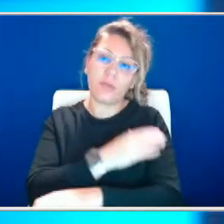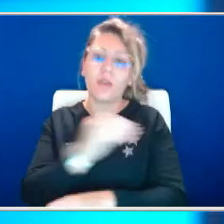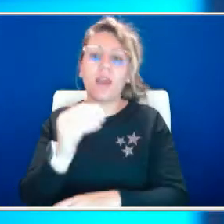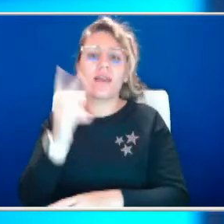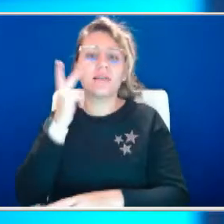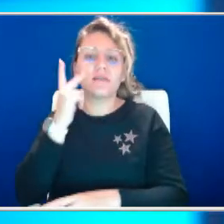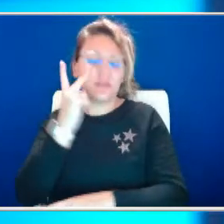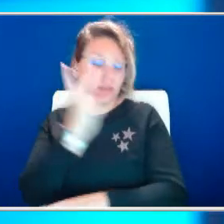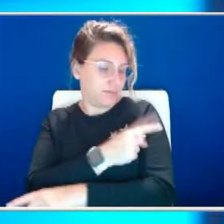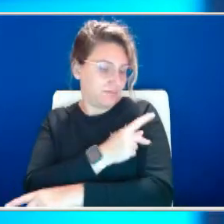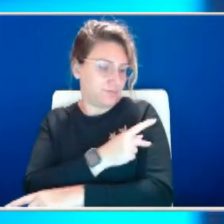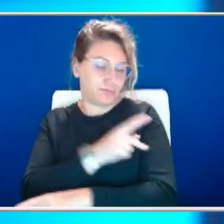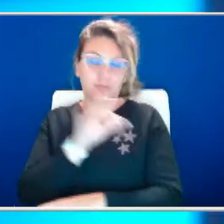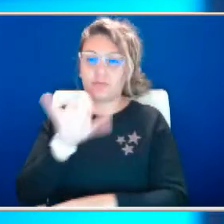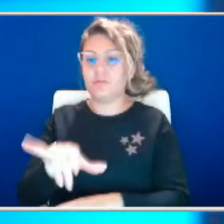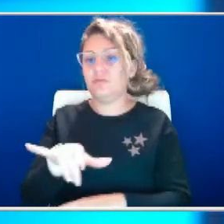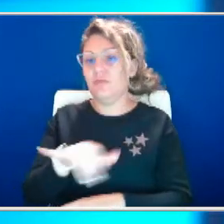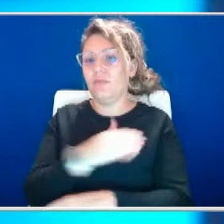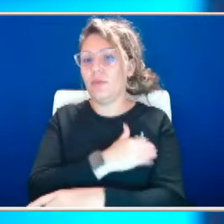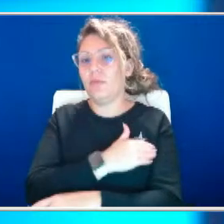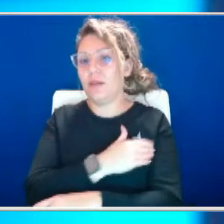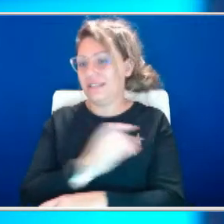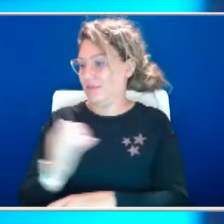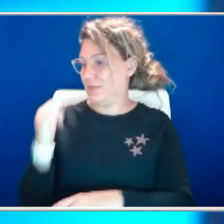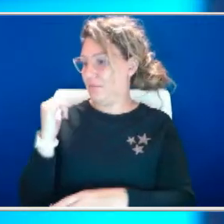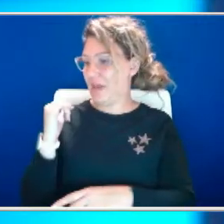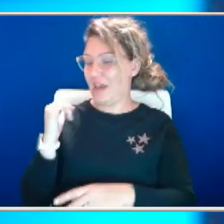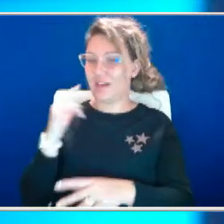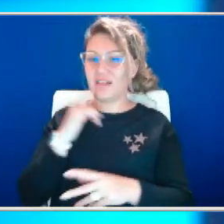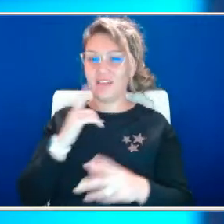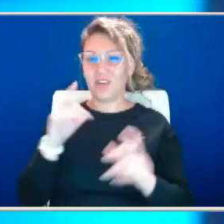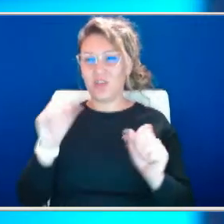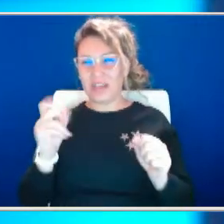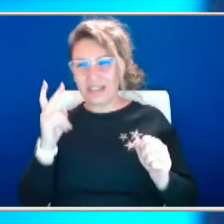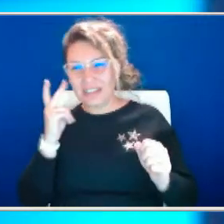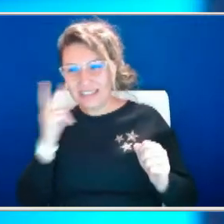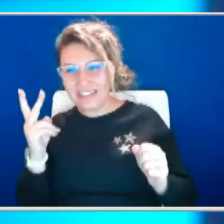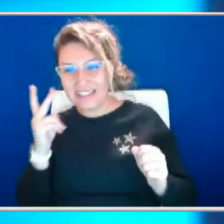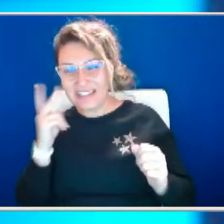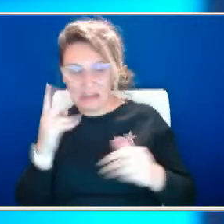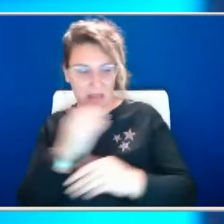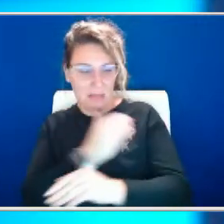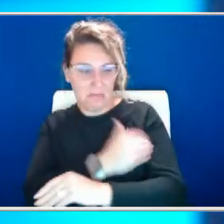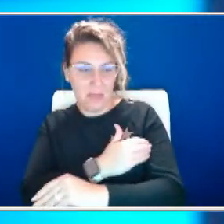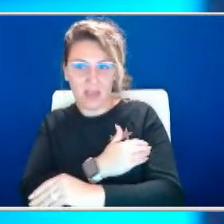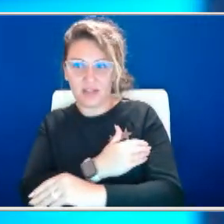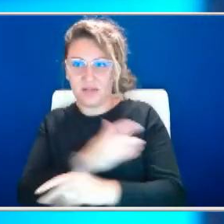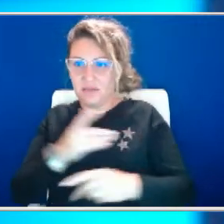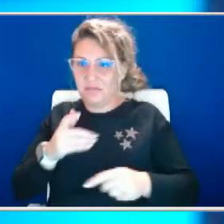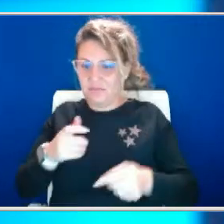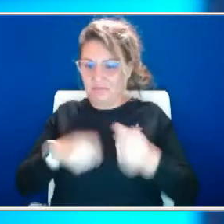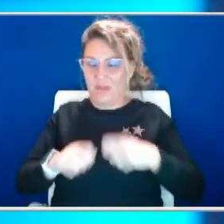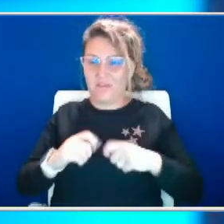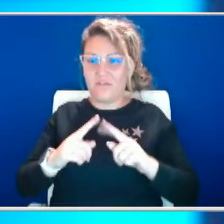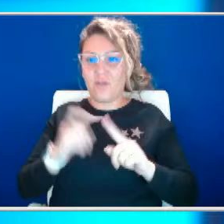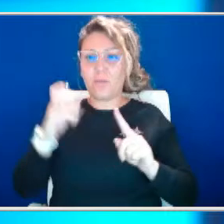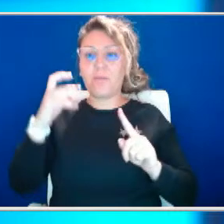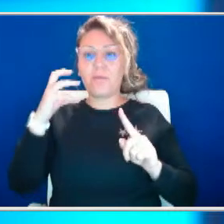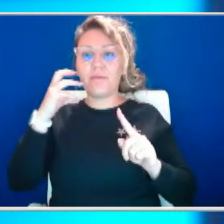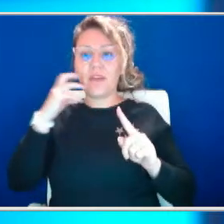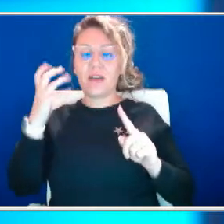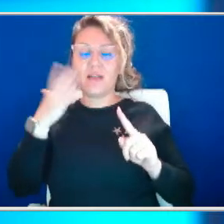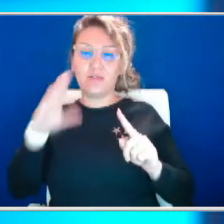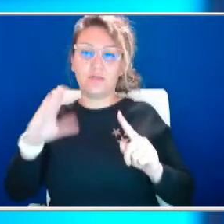is that muscle in the back has started to atrophy. You can see a thinning. You can actually see the muscle be replaced by fat. So again, I don't know if anyone's